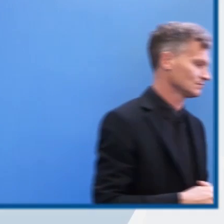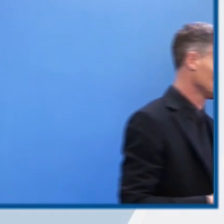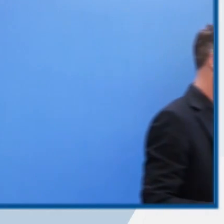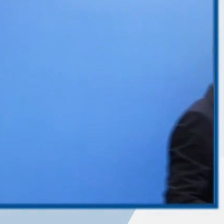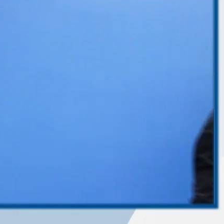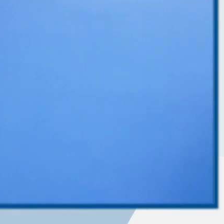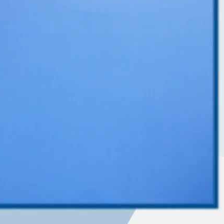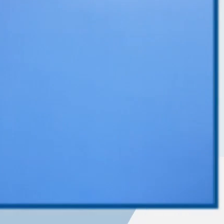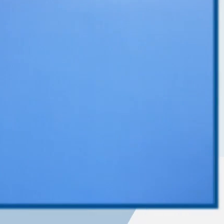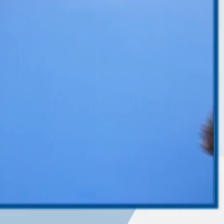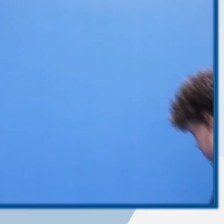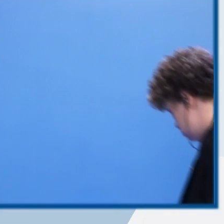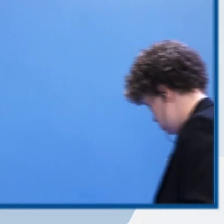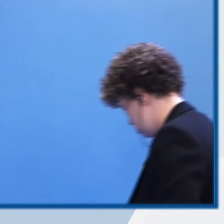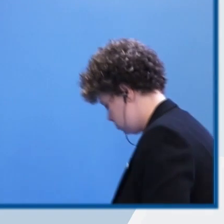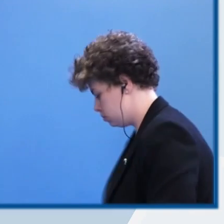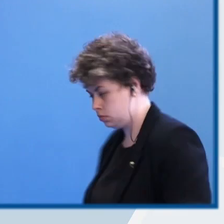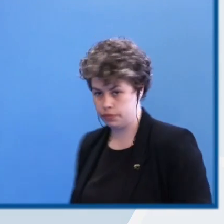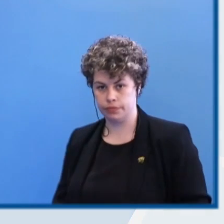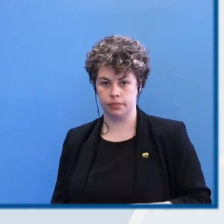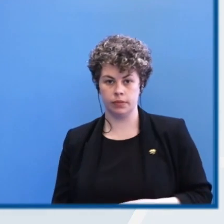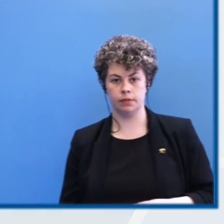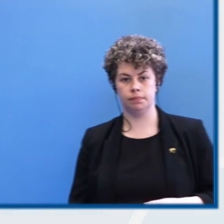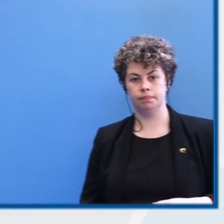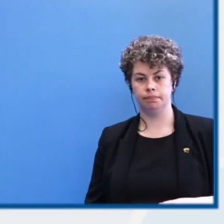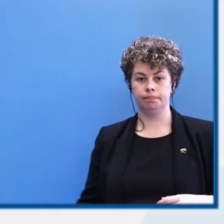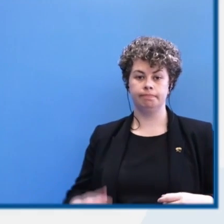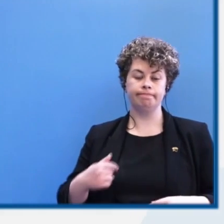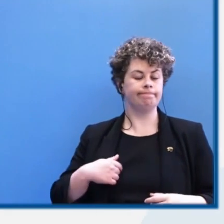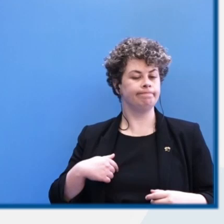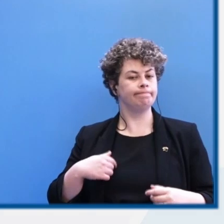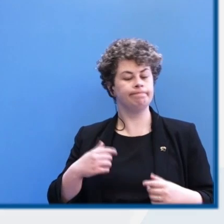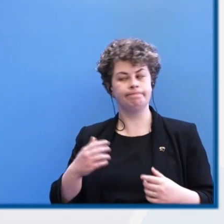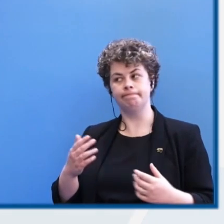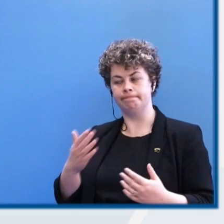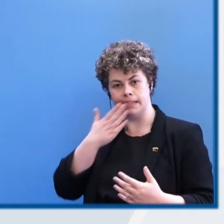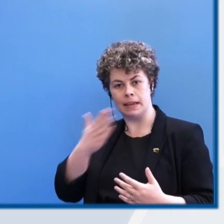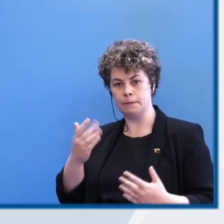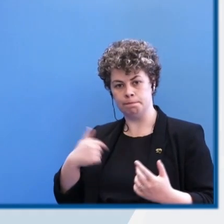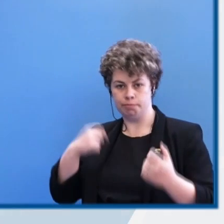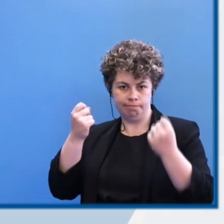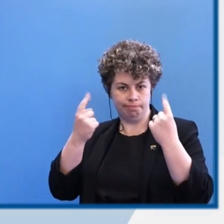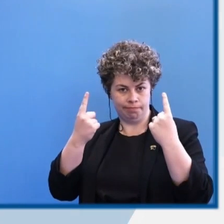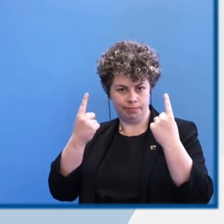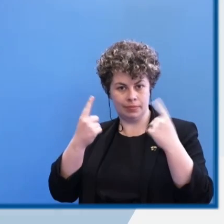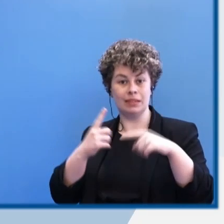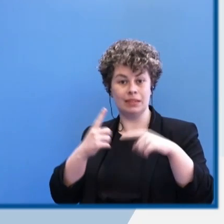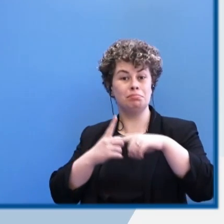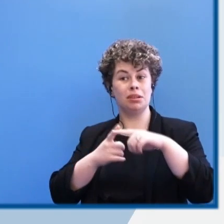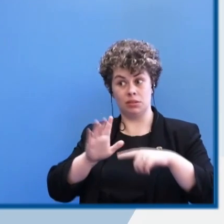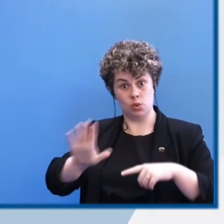question for you, and particularly for your country and for the region as